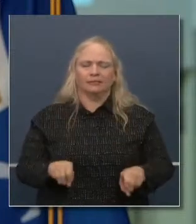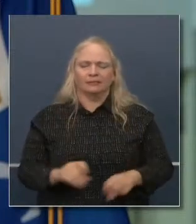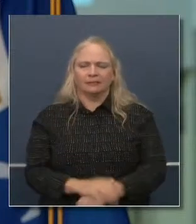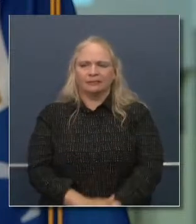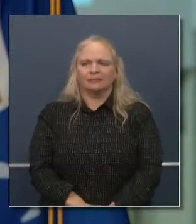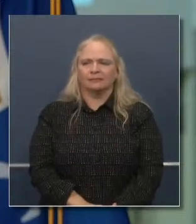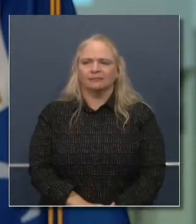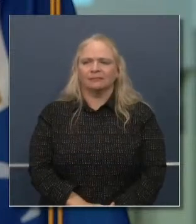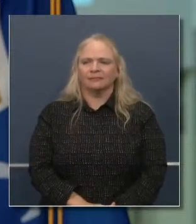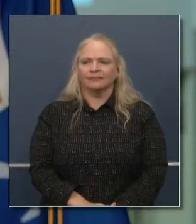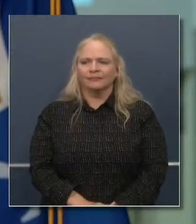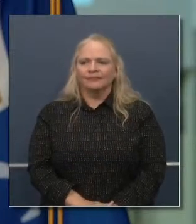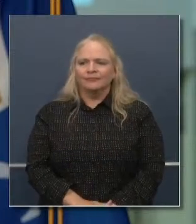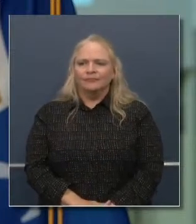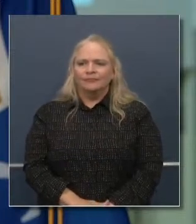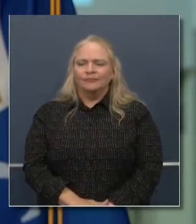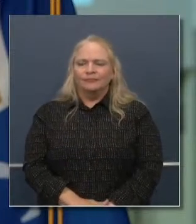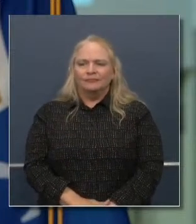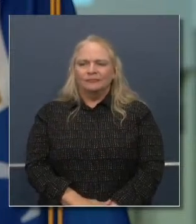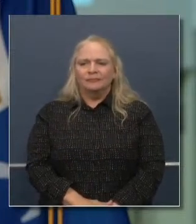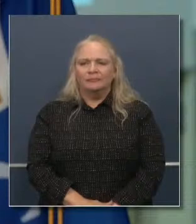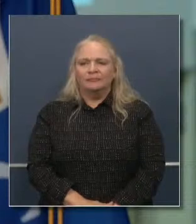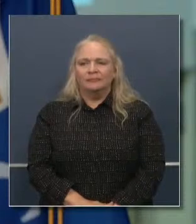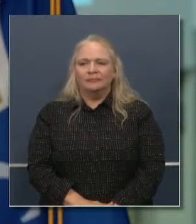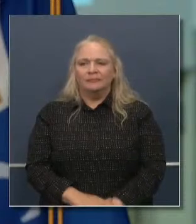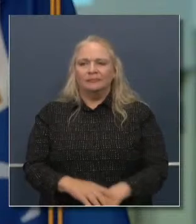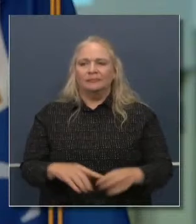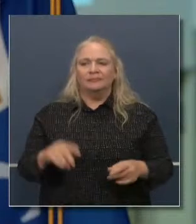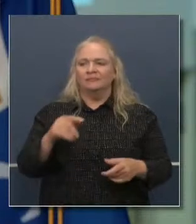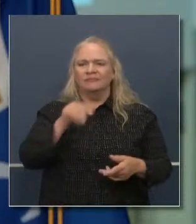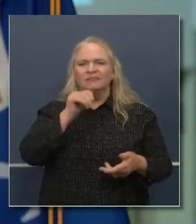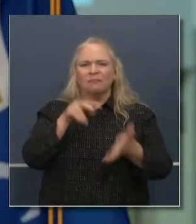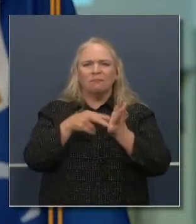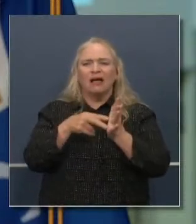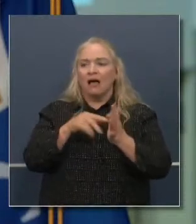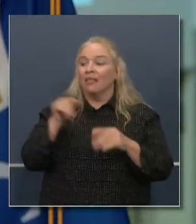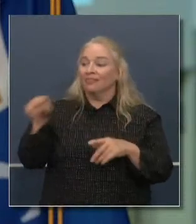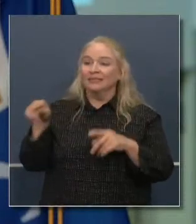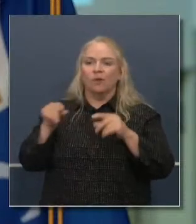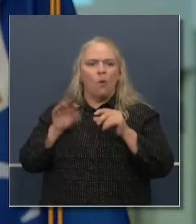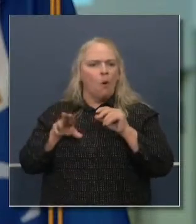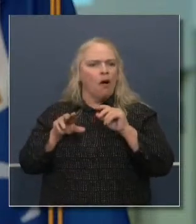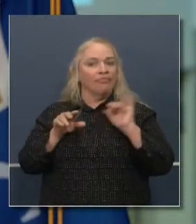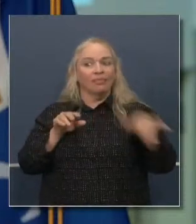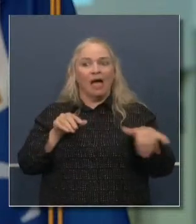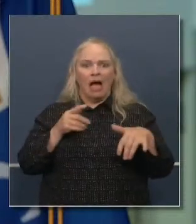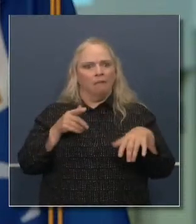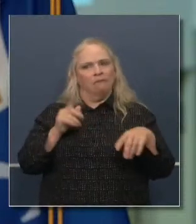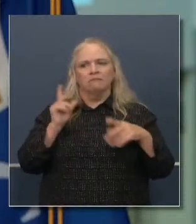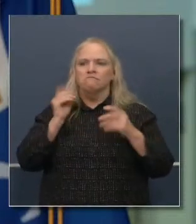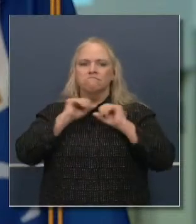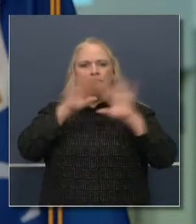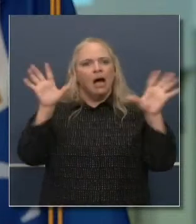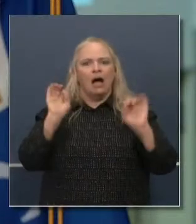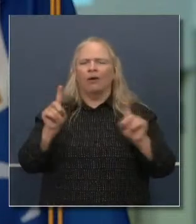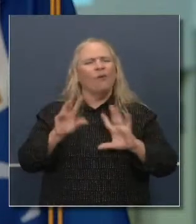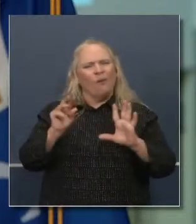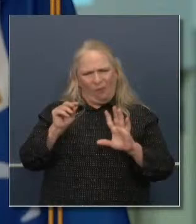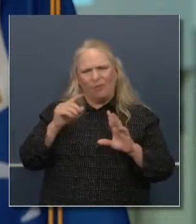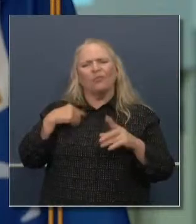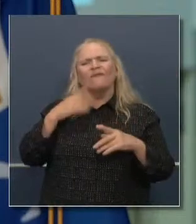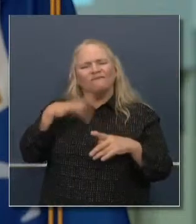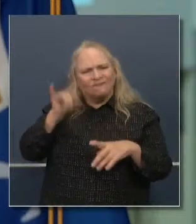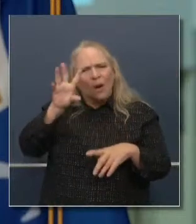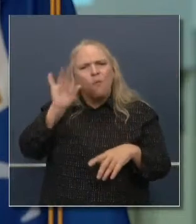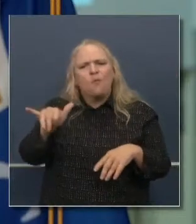or. And I didn't want to just applaud Austin Butner, who has been working very, very closely with the state, not